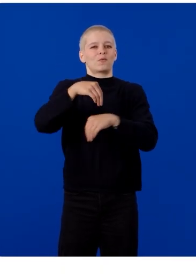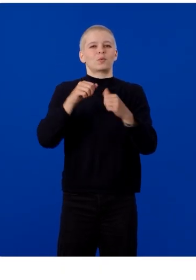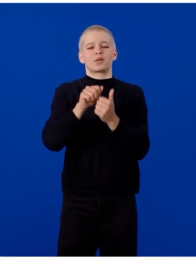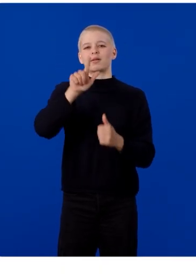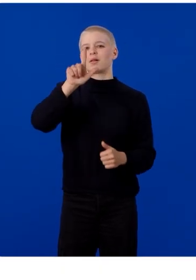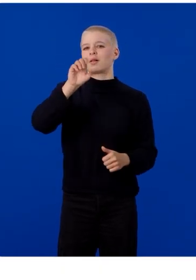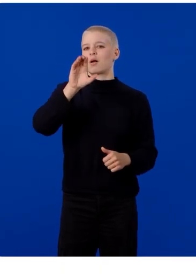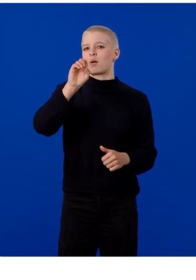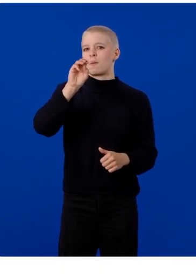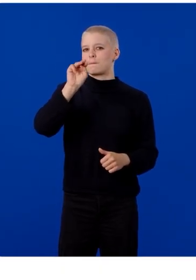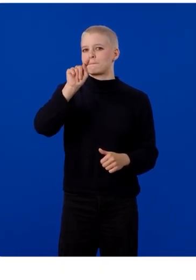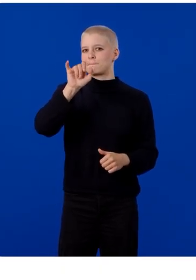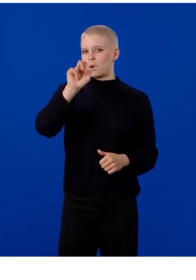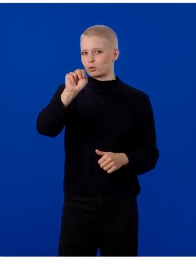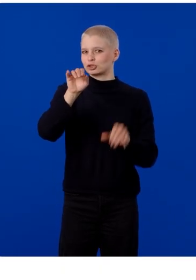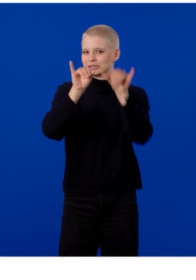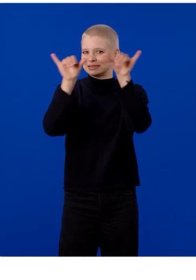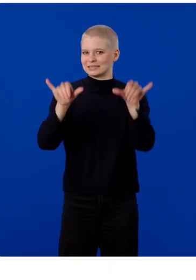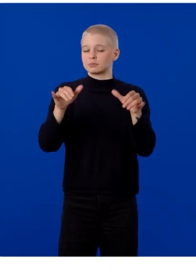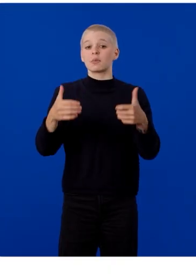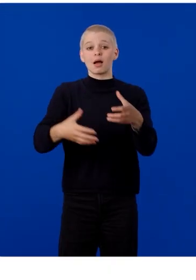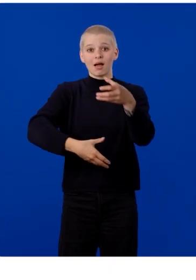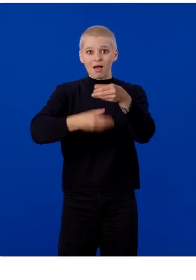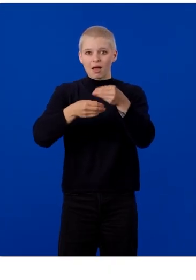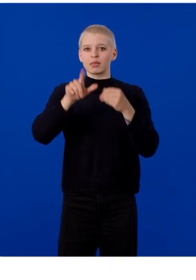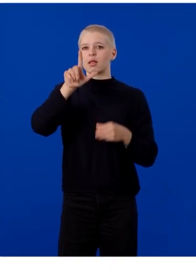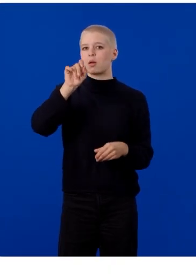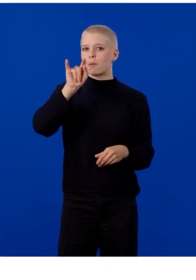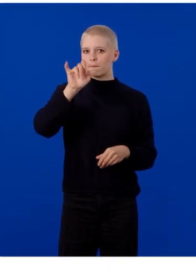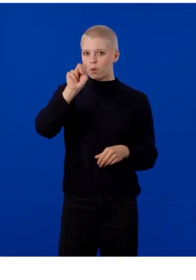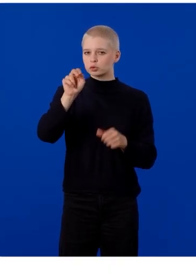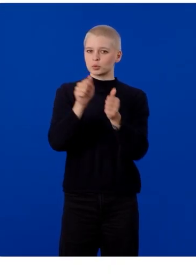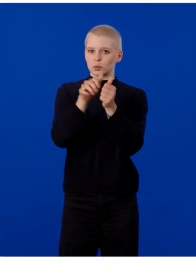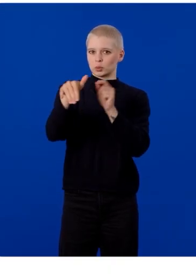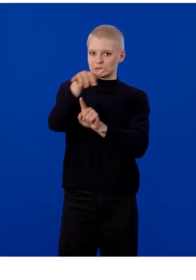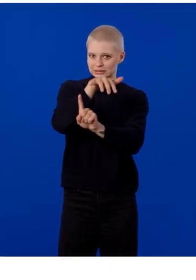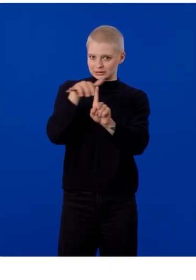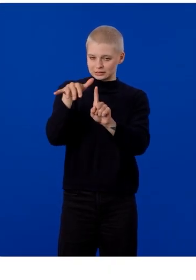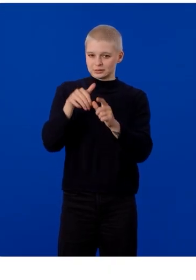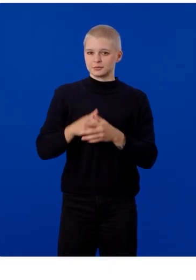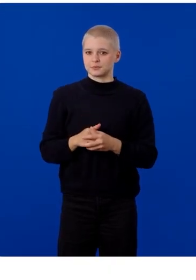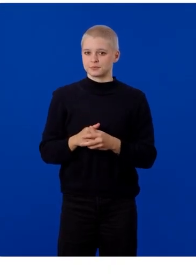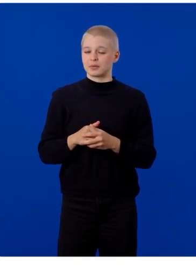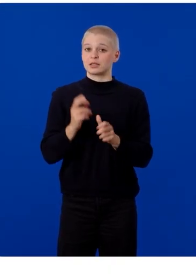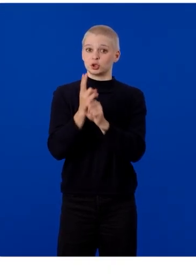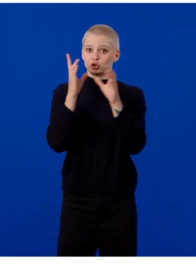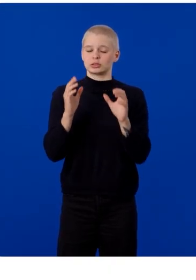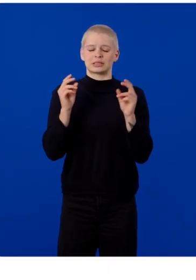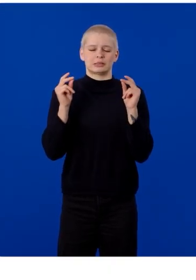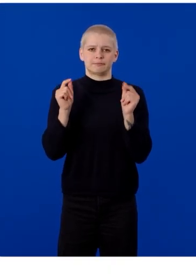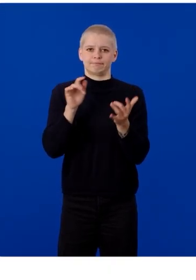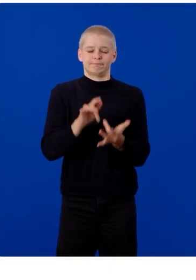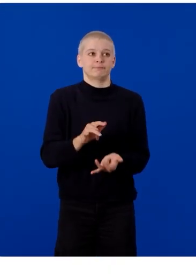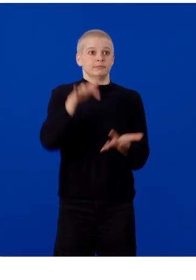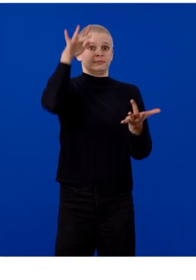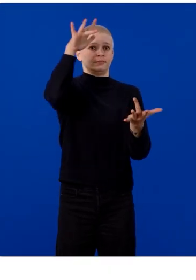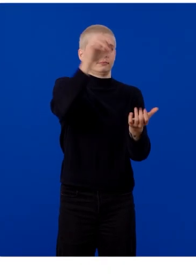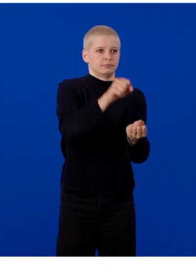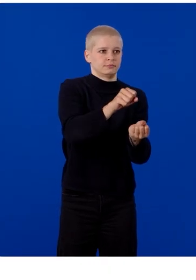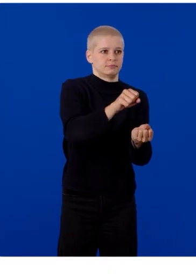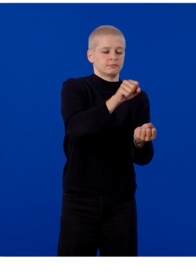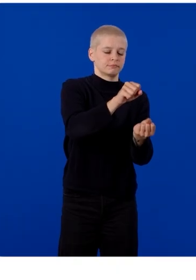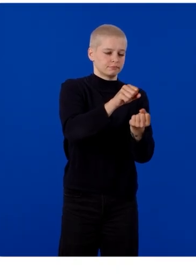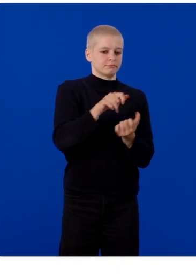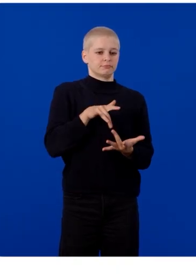system. Add a locomotion environment component to your scene, and users can immediately teleport and walk around.